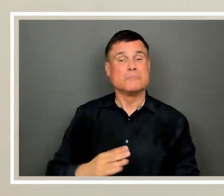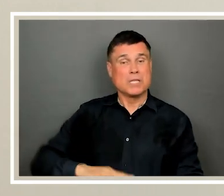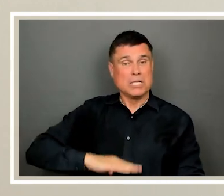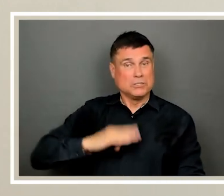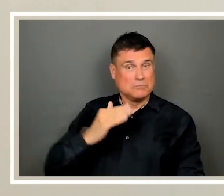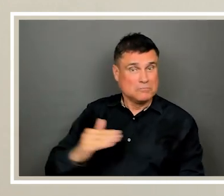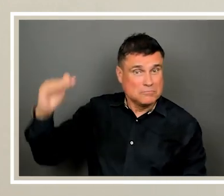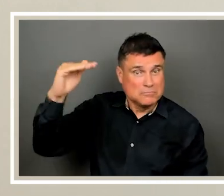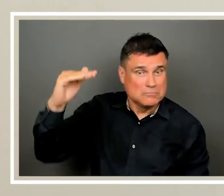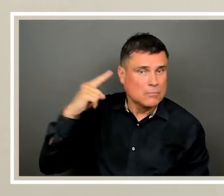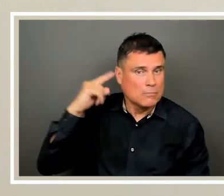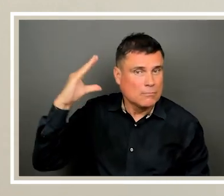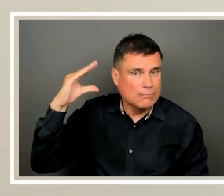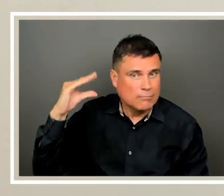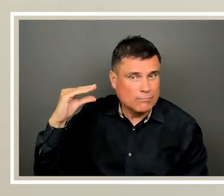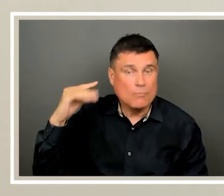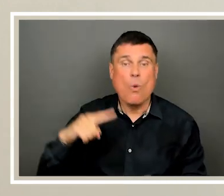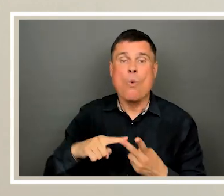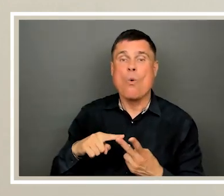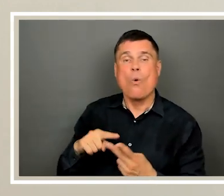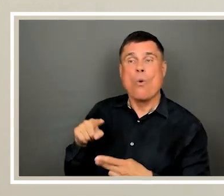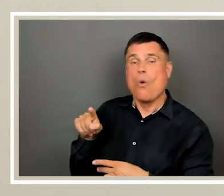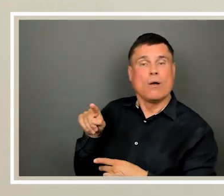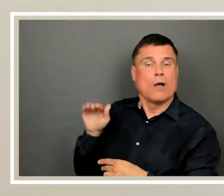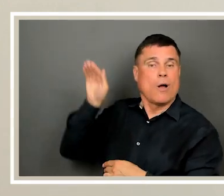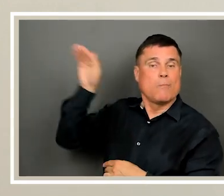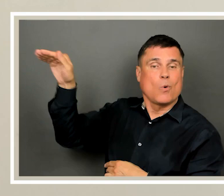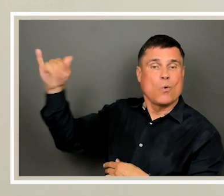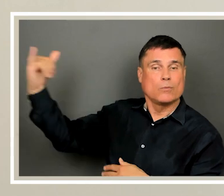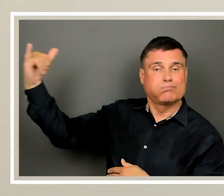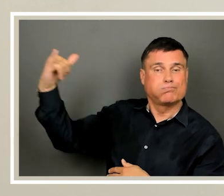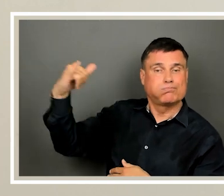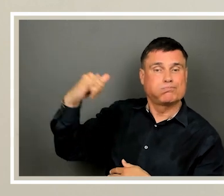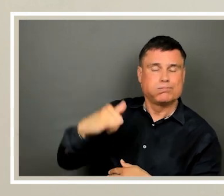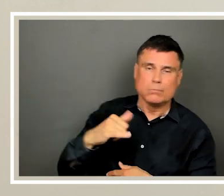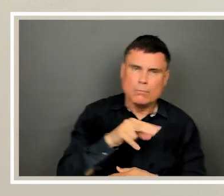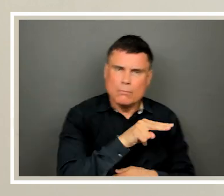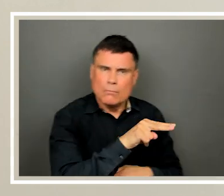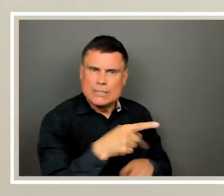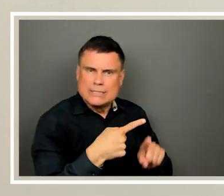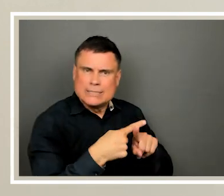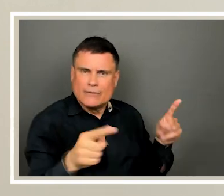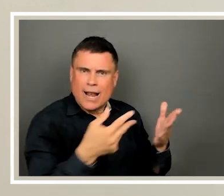of hearing, the elderly, and even foreigners.